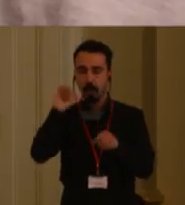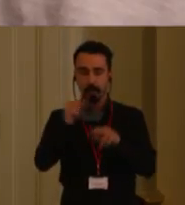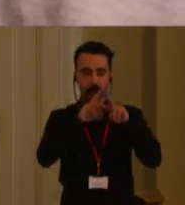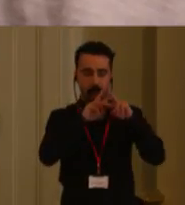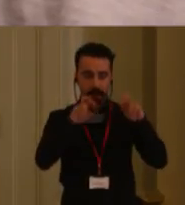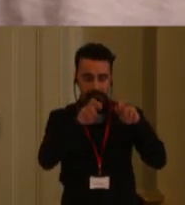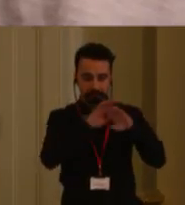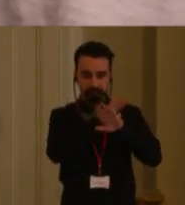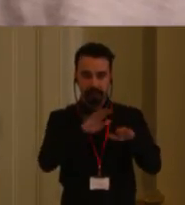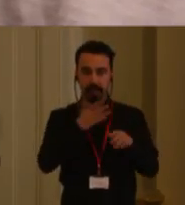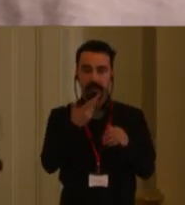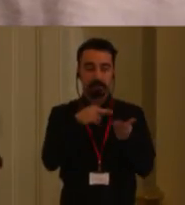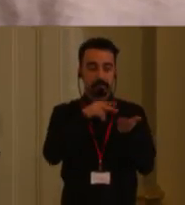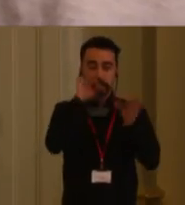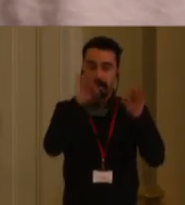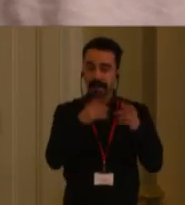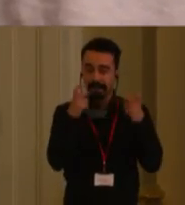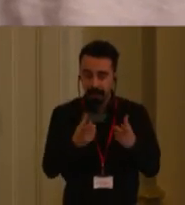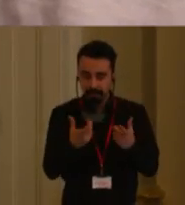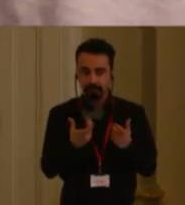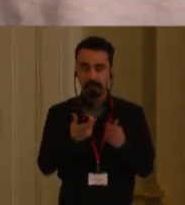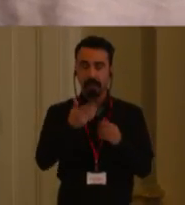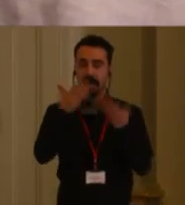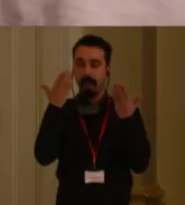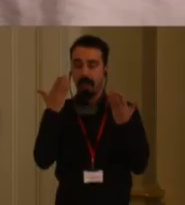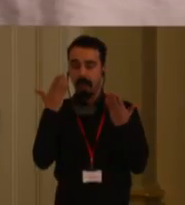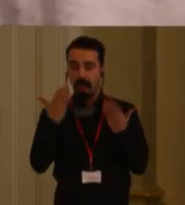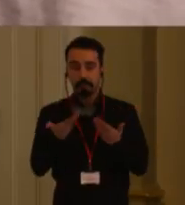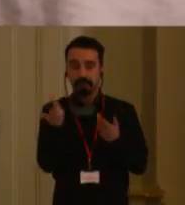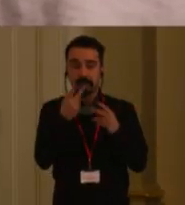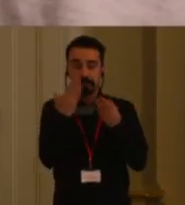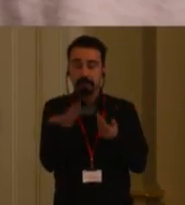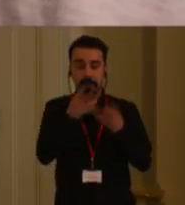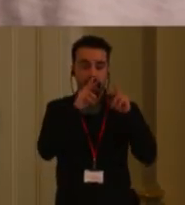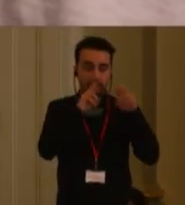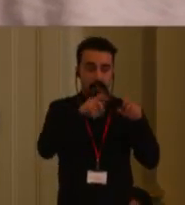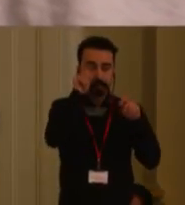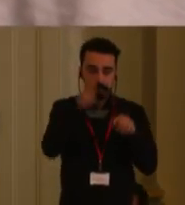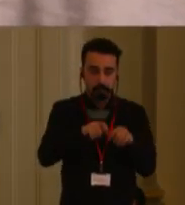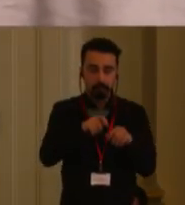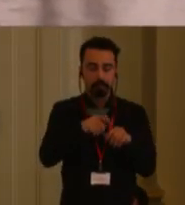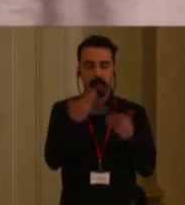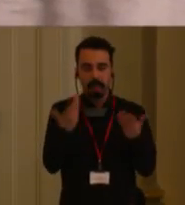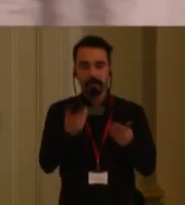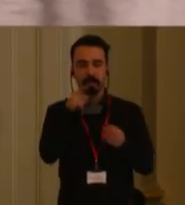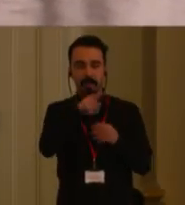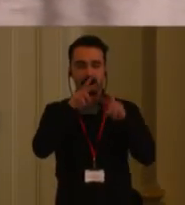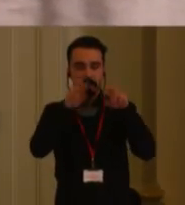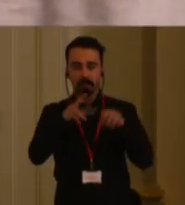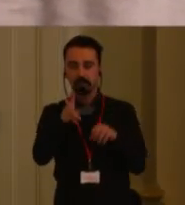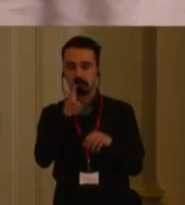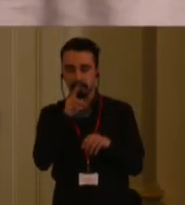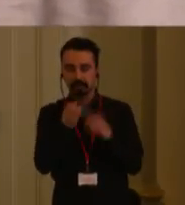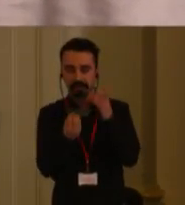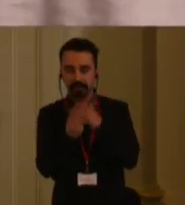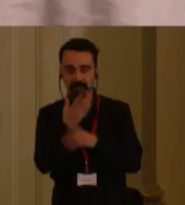more about youth, the starting point of this very piece of survey, the methodology according to which it